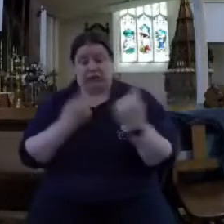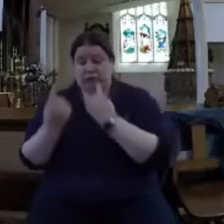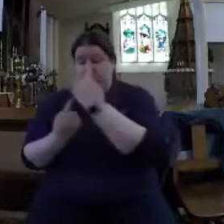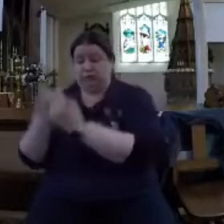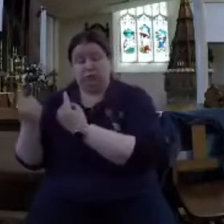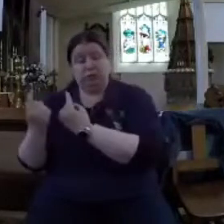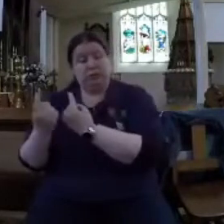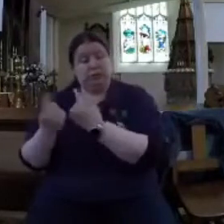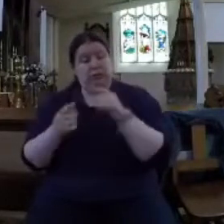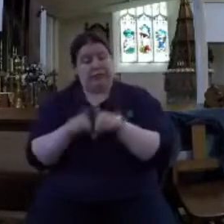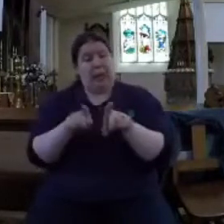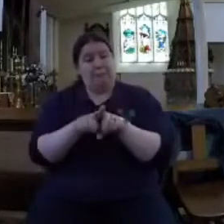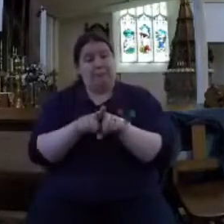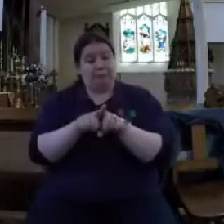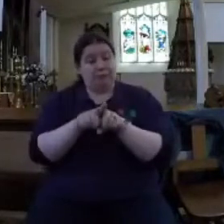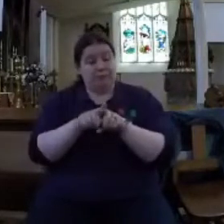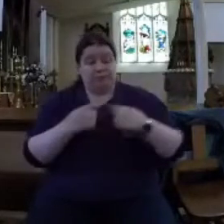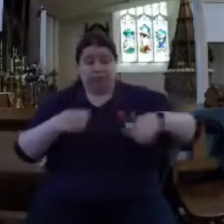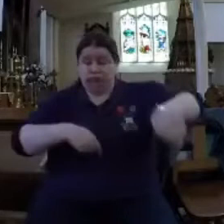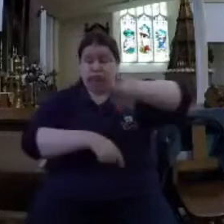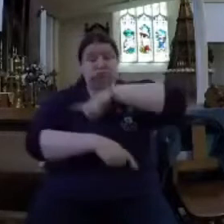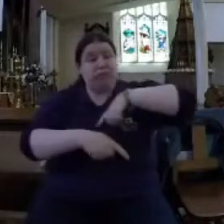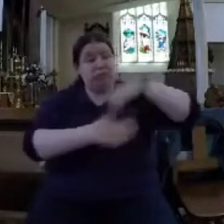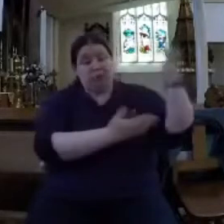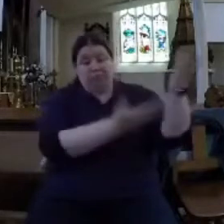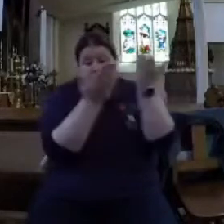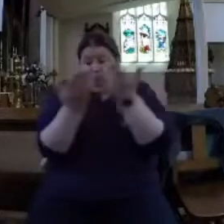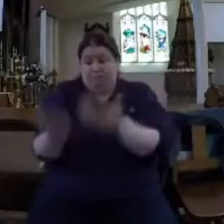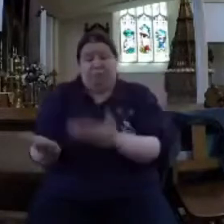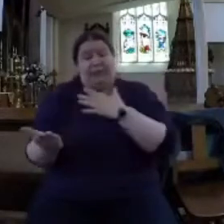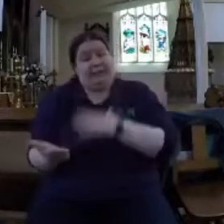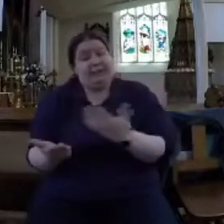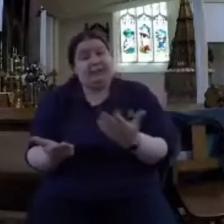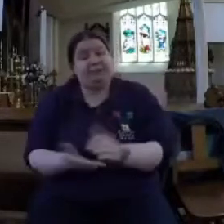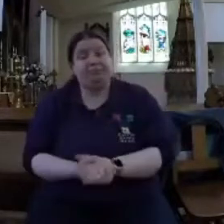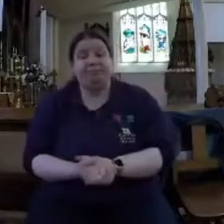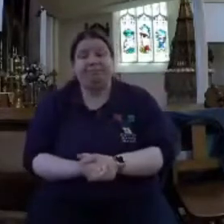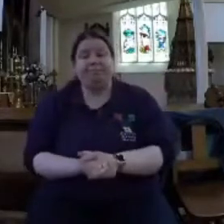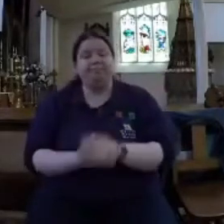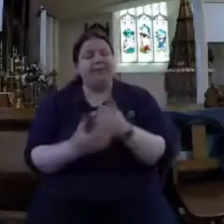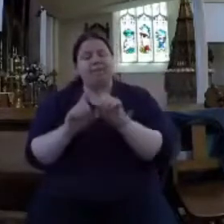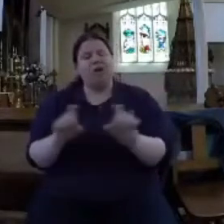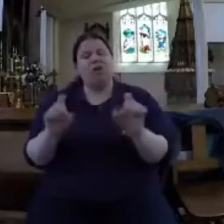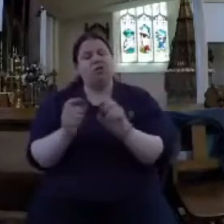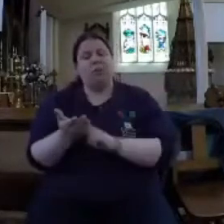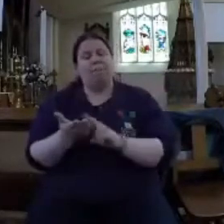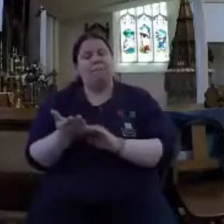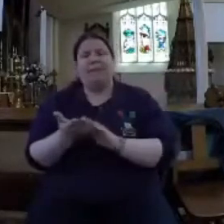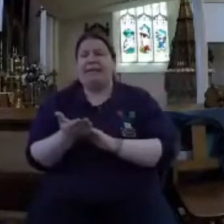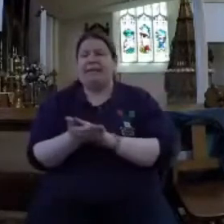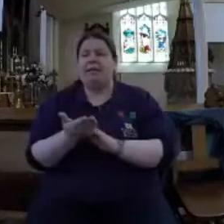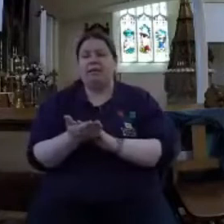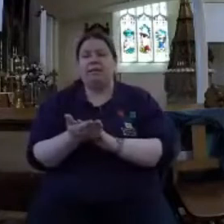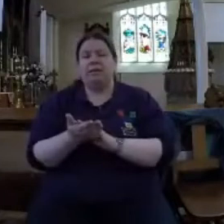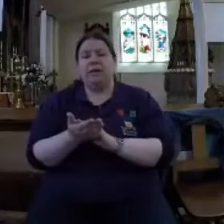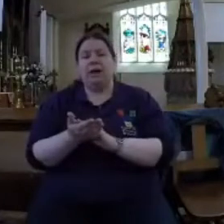him, graciously give us all things? Now, these verses don't necessarily mean that God will give